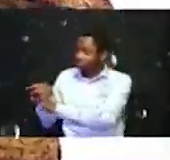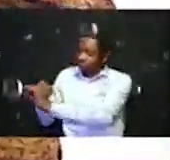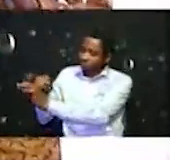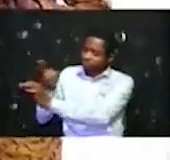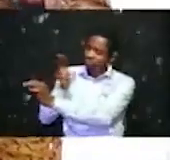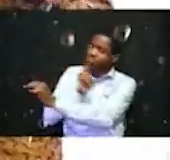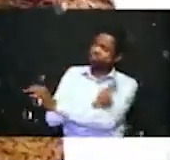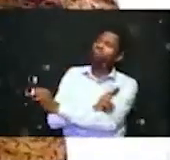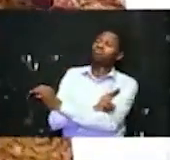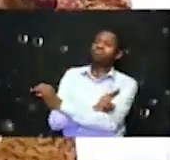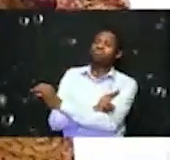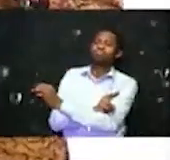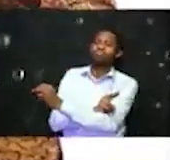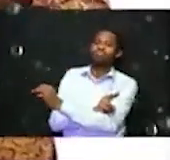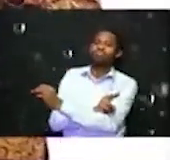Now,